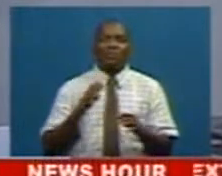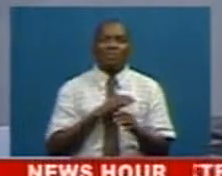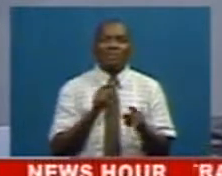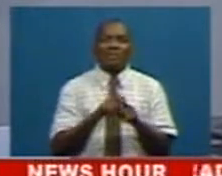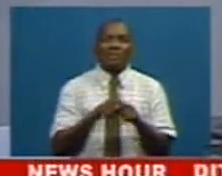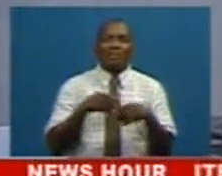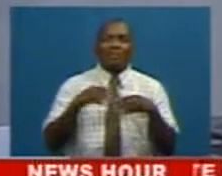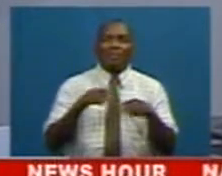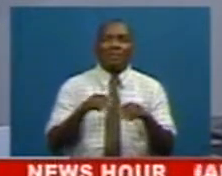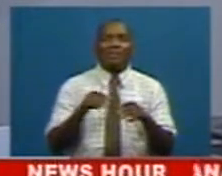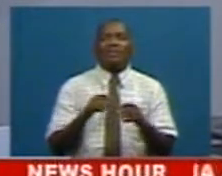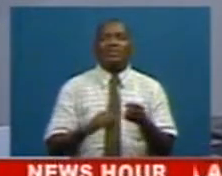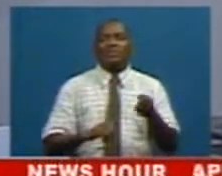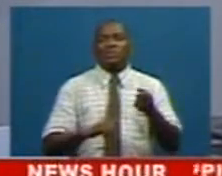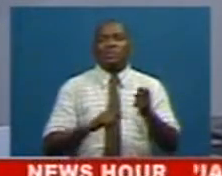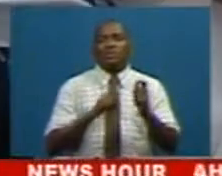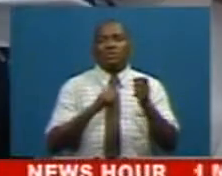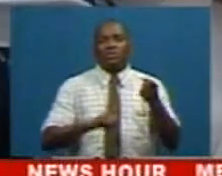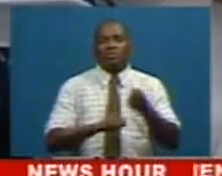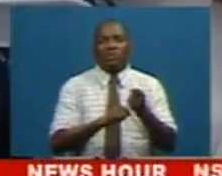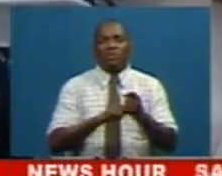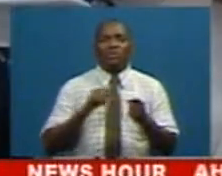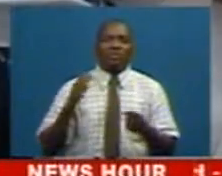and marketing and sponsorship committee.